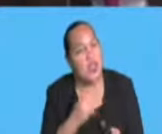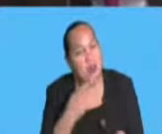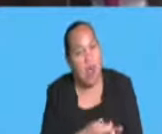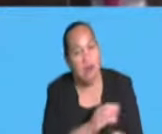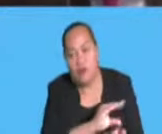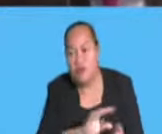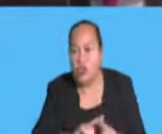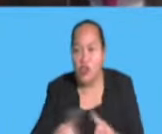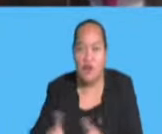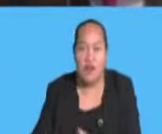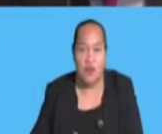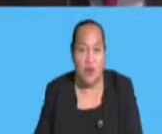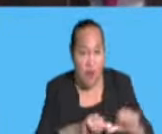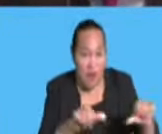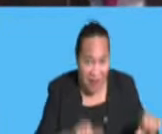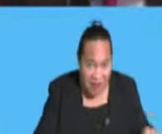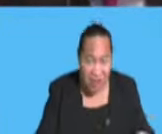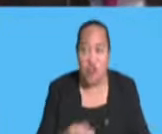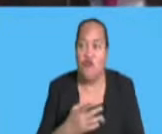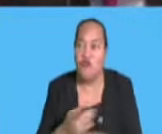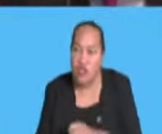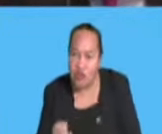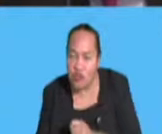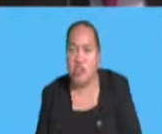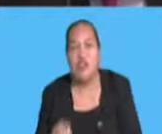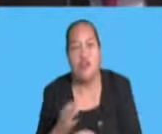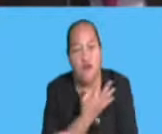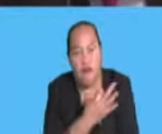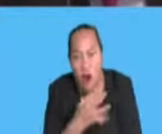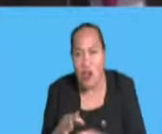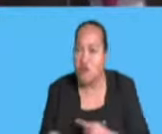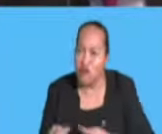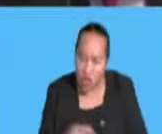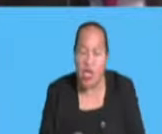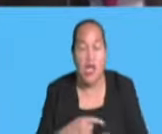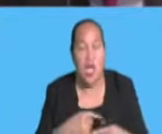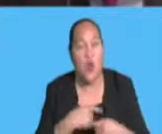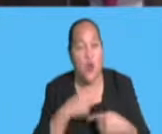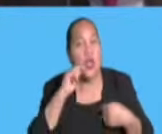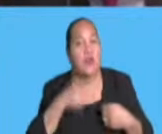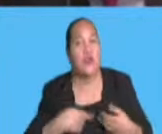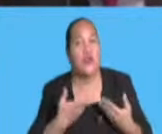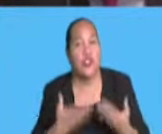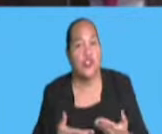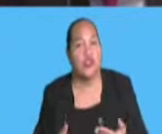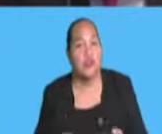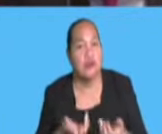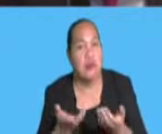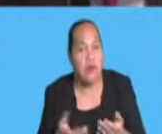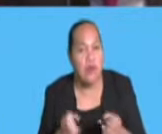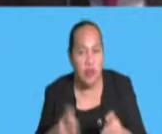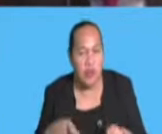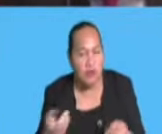professions from agriculture to fisheries to forest and trade. We will continue to provide a platform for dialogue and